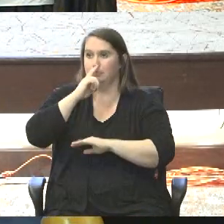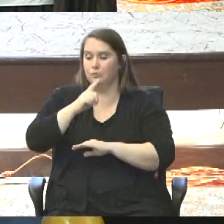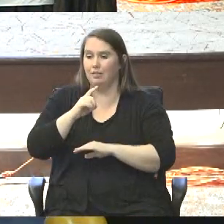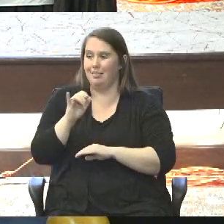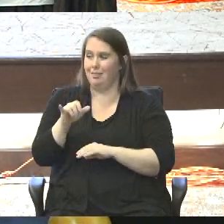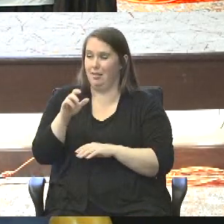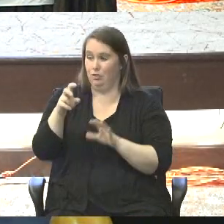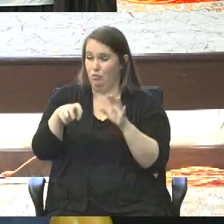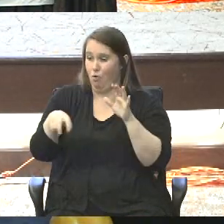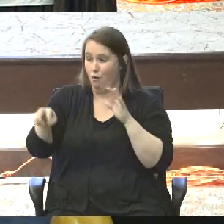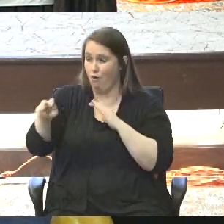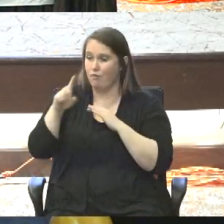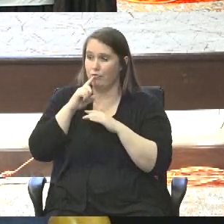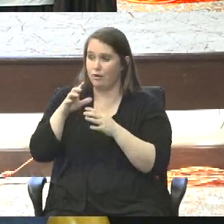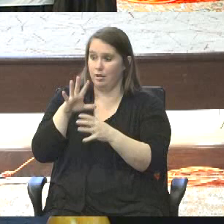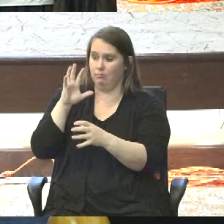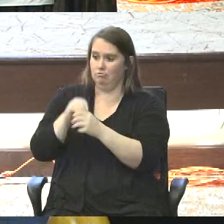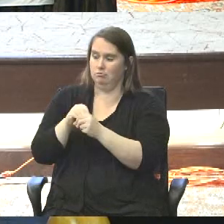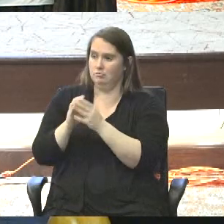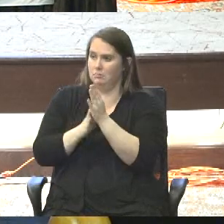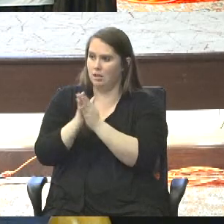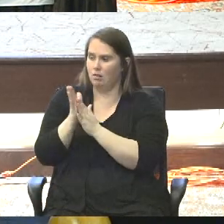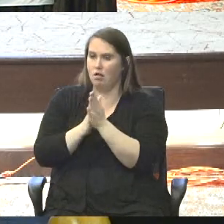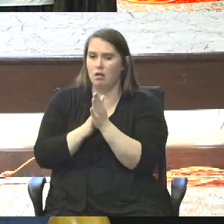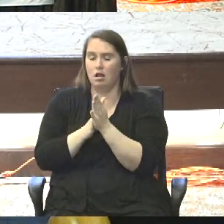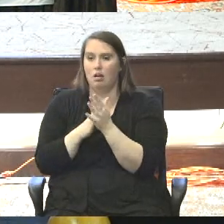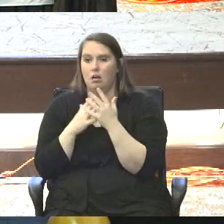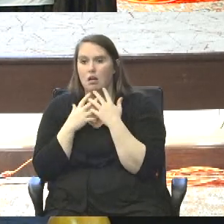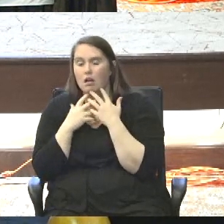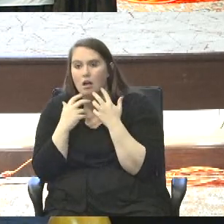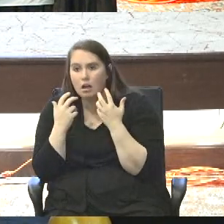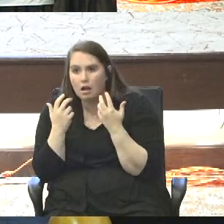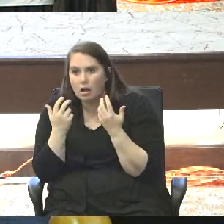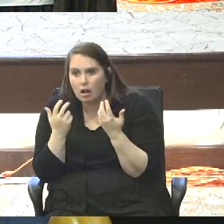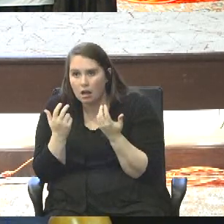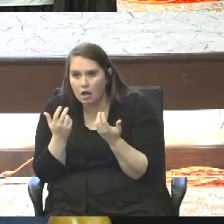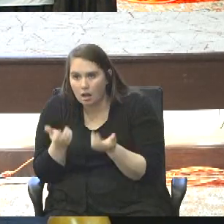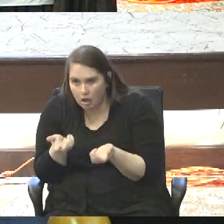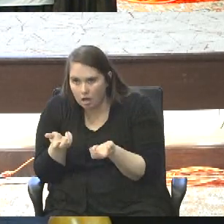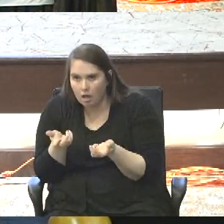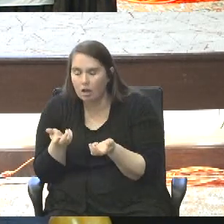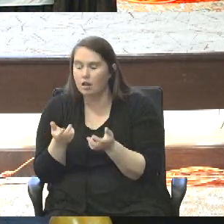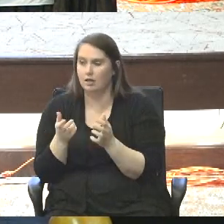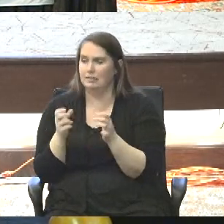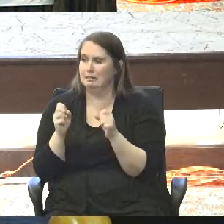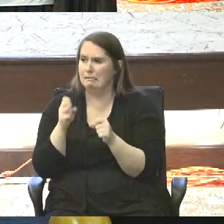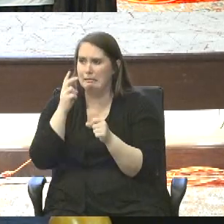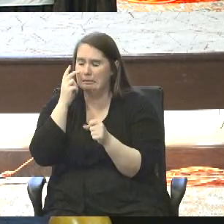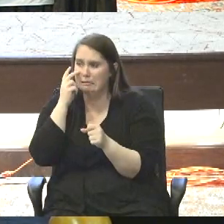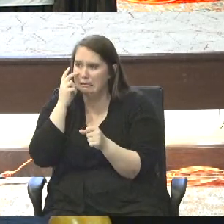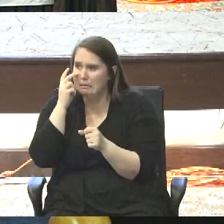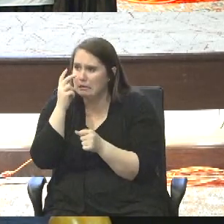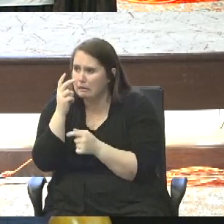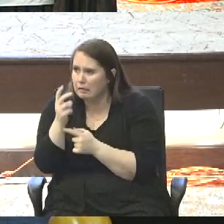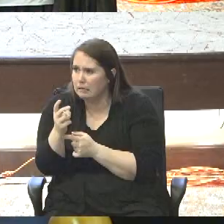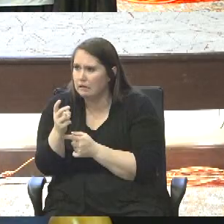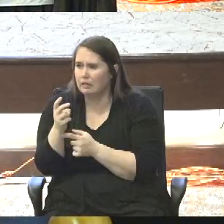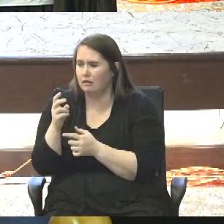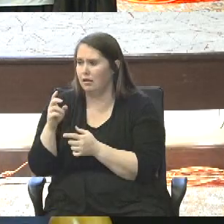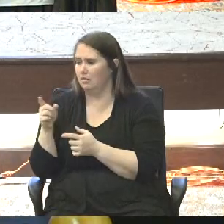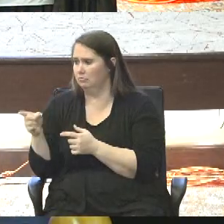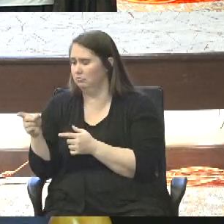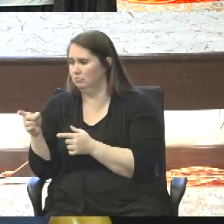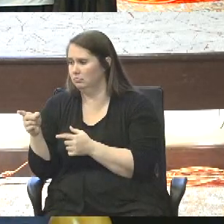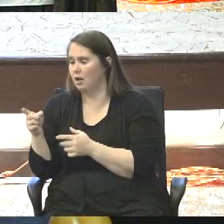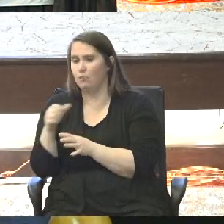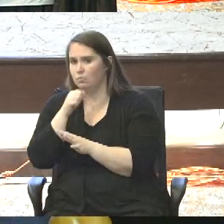inclusive playground is breathtaking. Like that is staggering. I could see, you know, I could see Darius taking his daughter. I don't want to speak